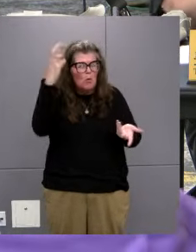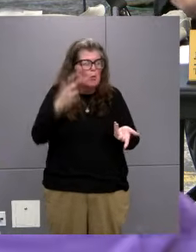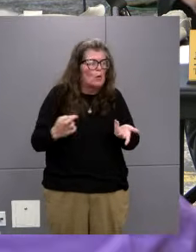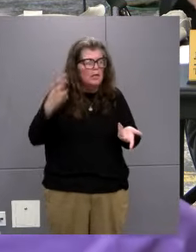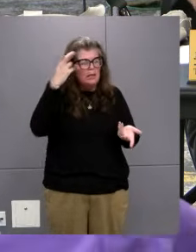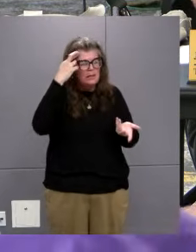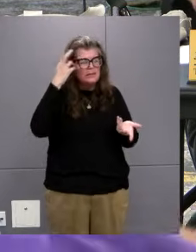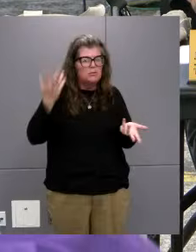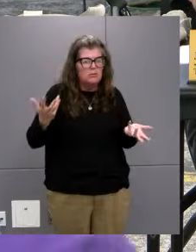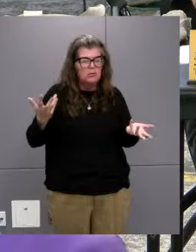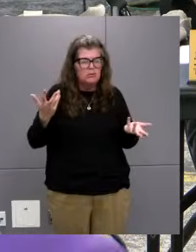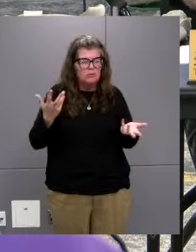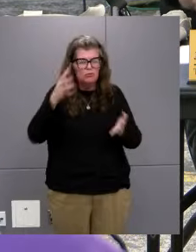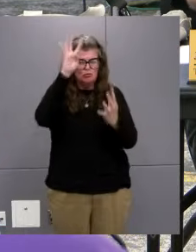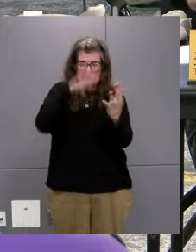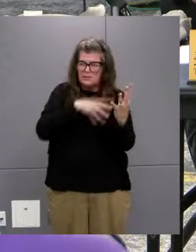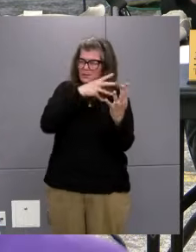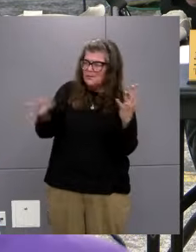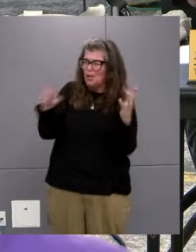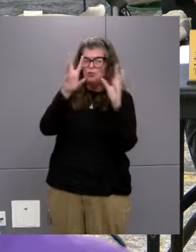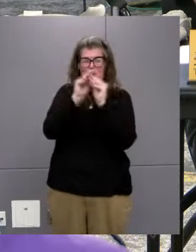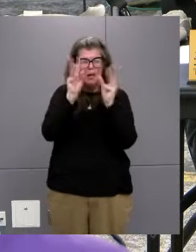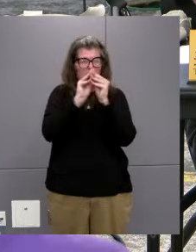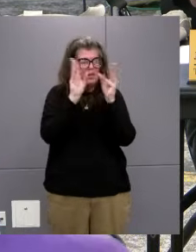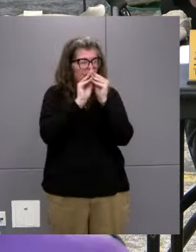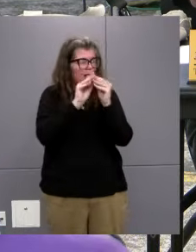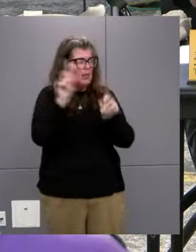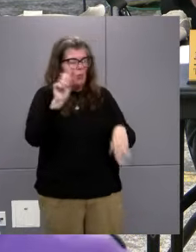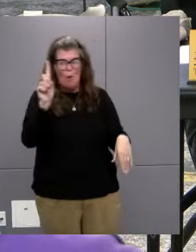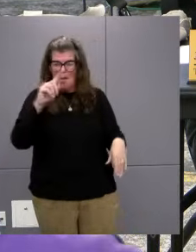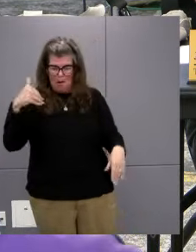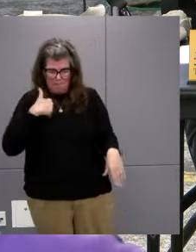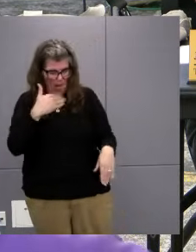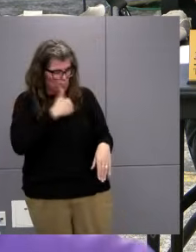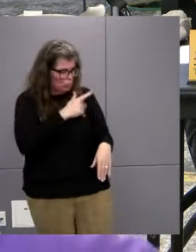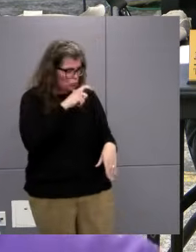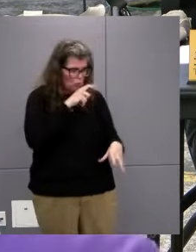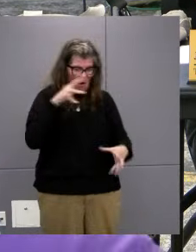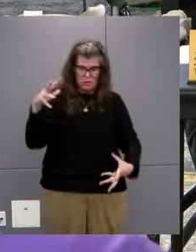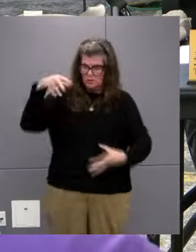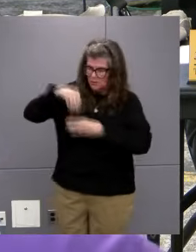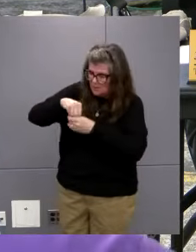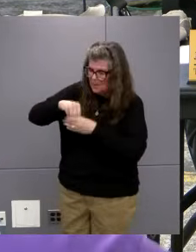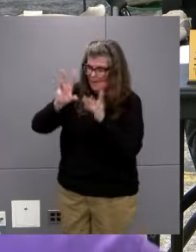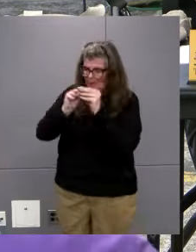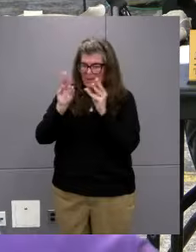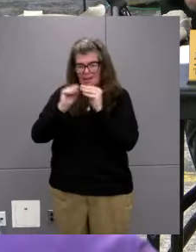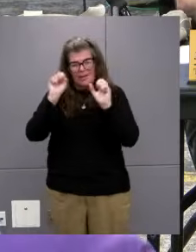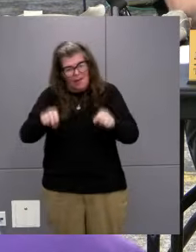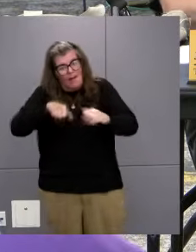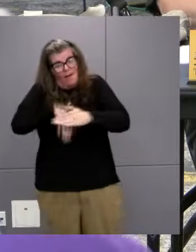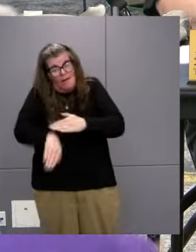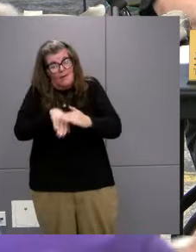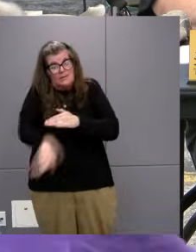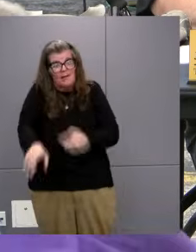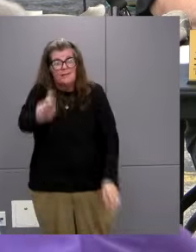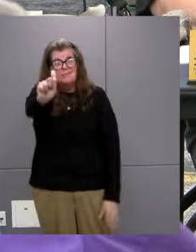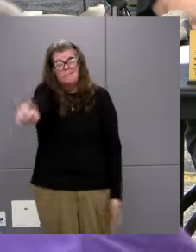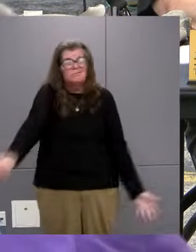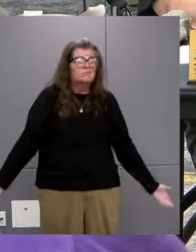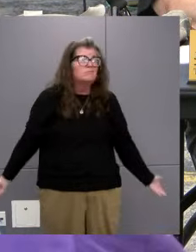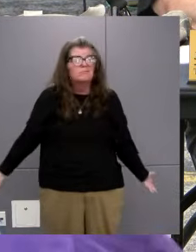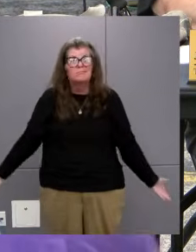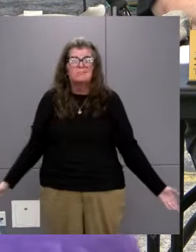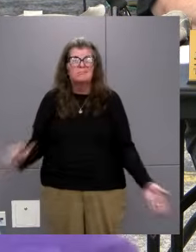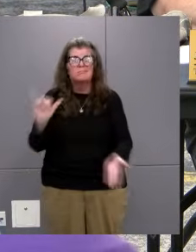to schedule a meeting in a site where the members that are critical for the conduct of the meeting can't get to it. That's